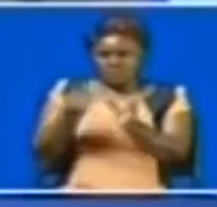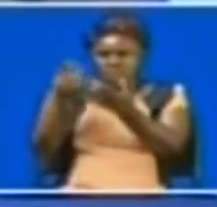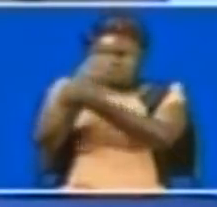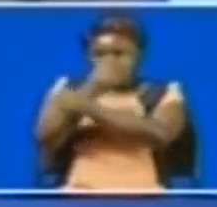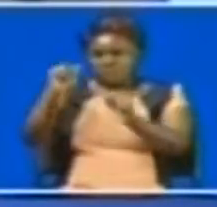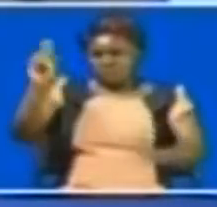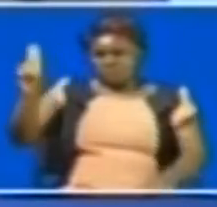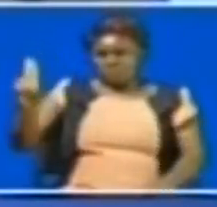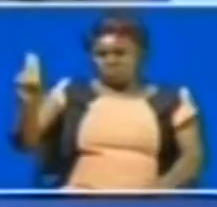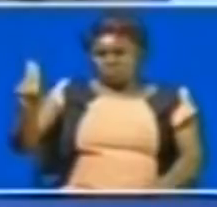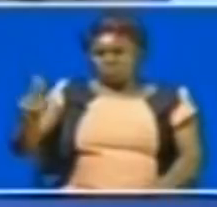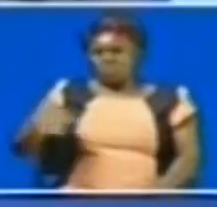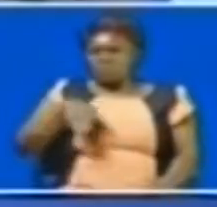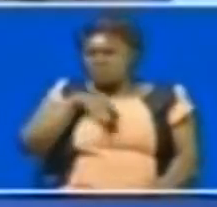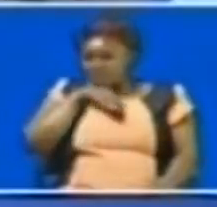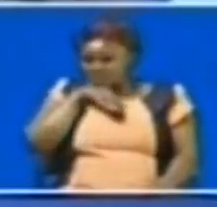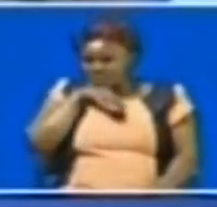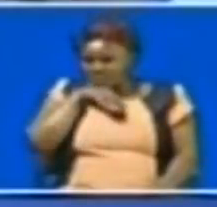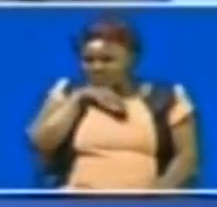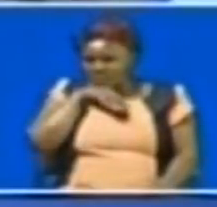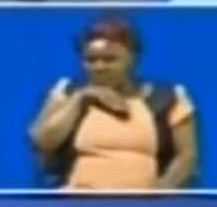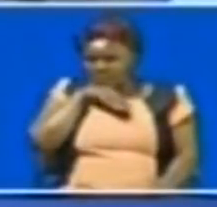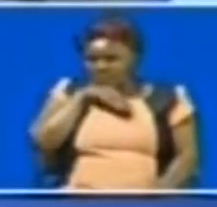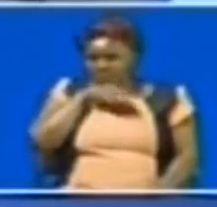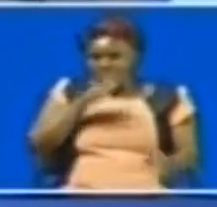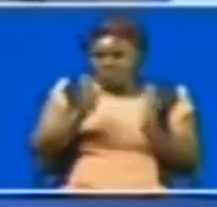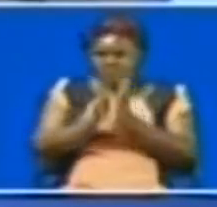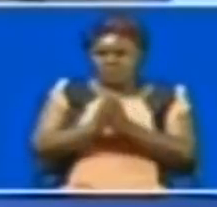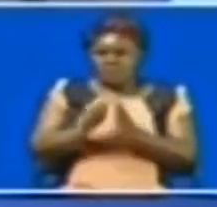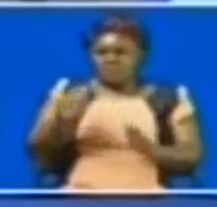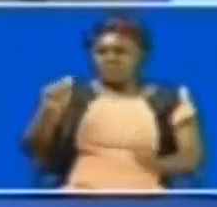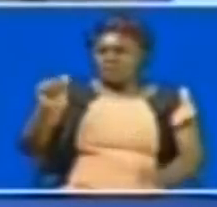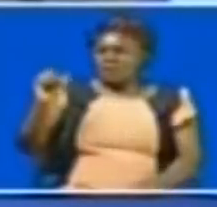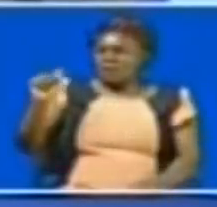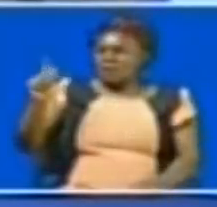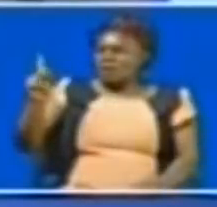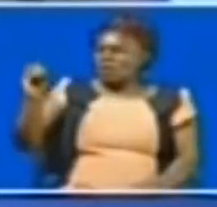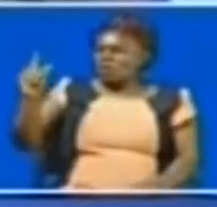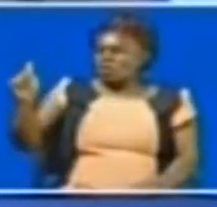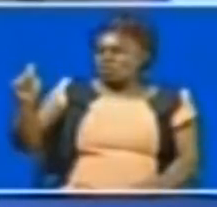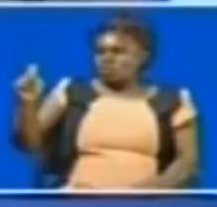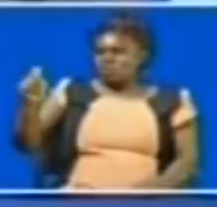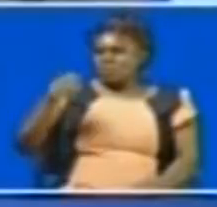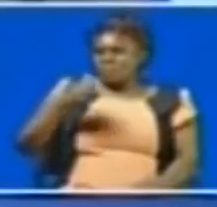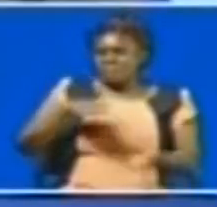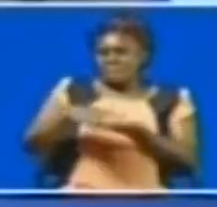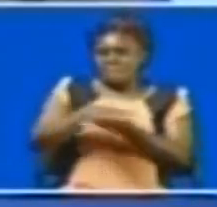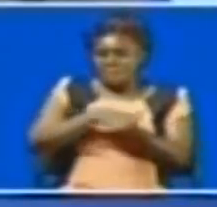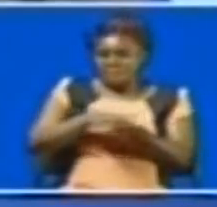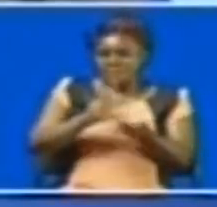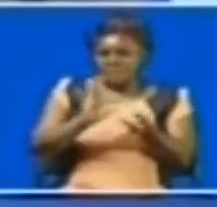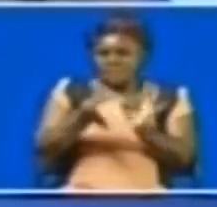President Uhuru Kenyatta, mm-hmm. Honorable Raila Odinga, and Ekuru Aukot, based on the interpretation mm-hmm. of